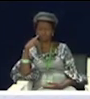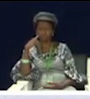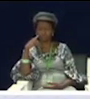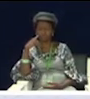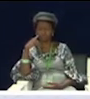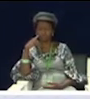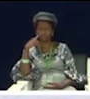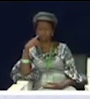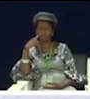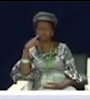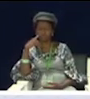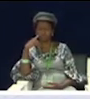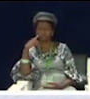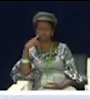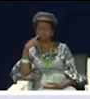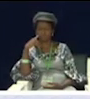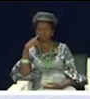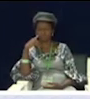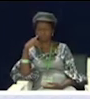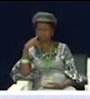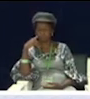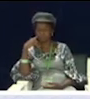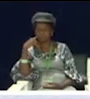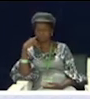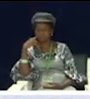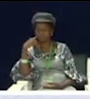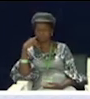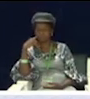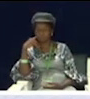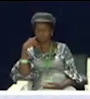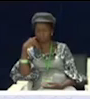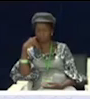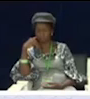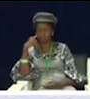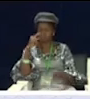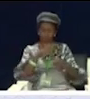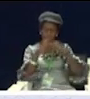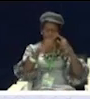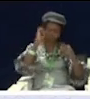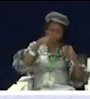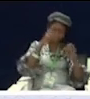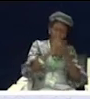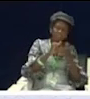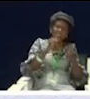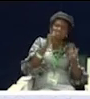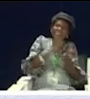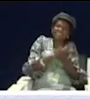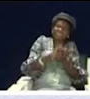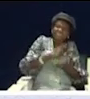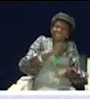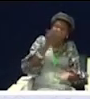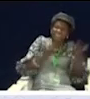Paul was already an apostle when he said that I may know him.